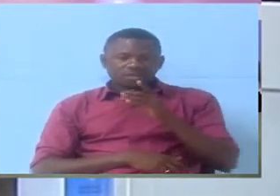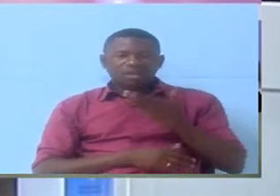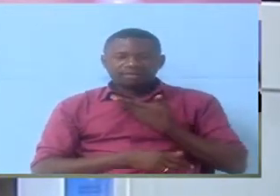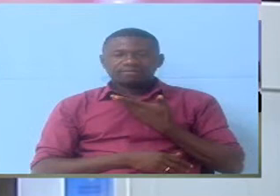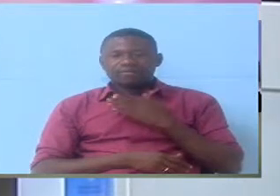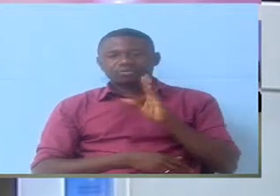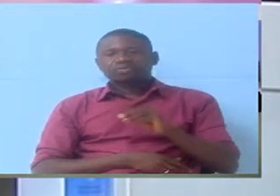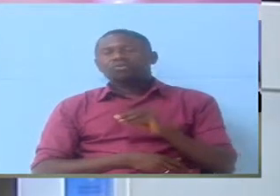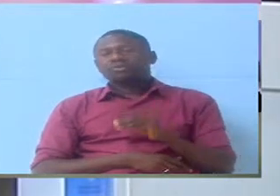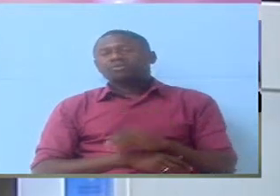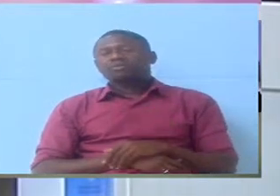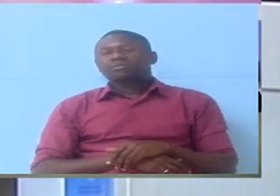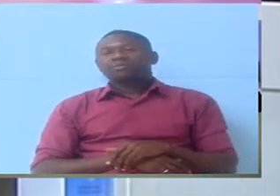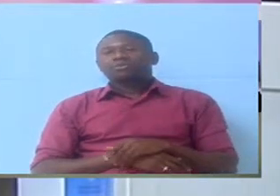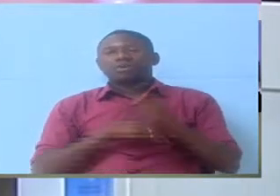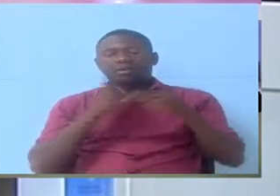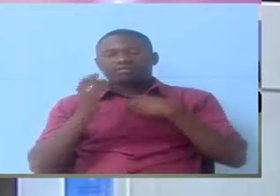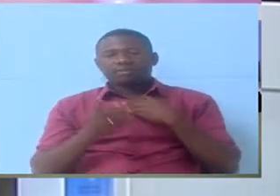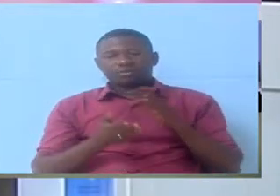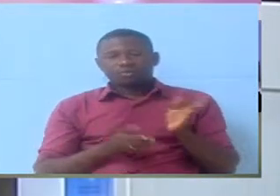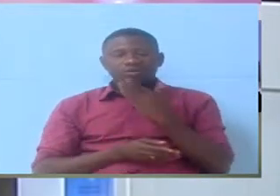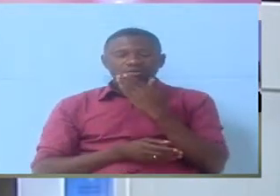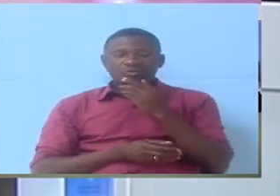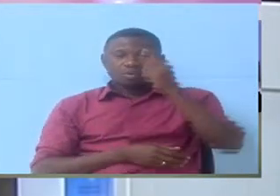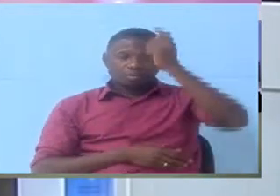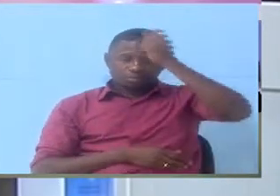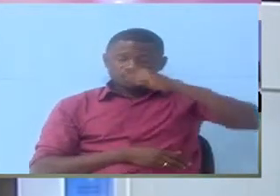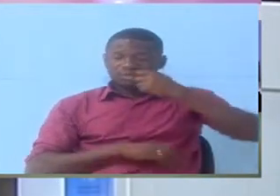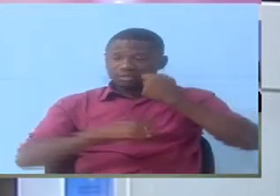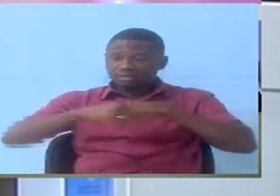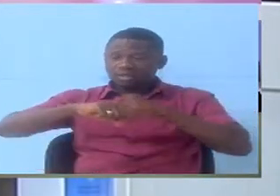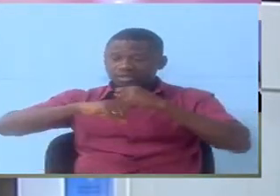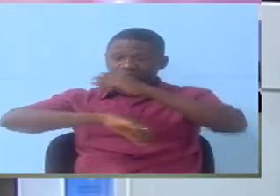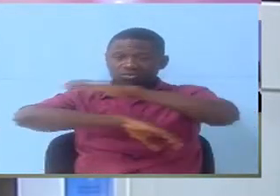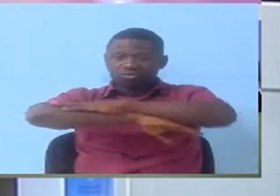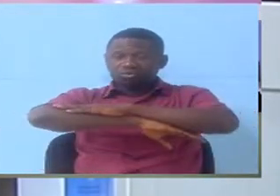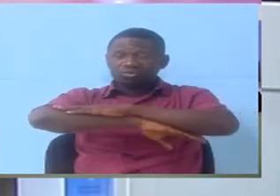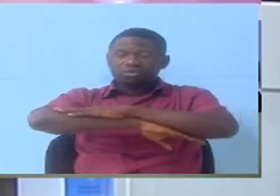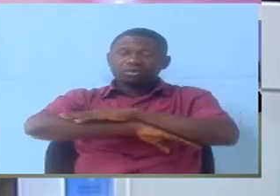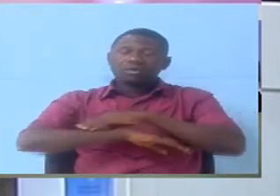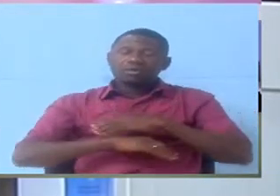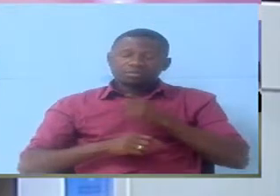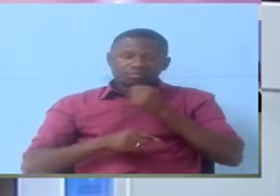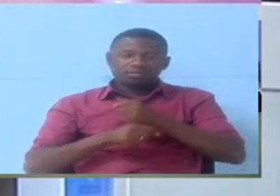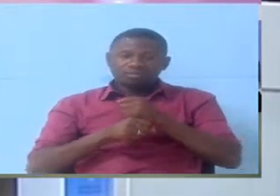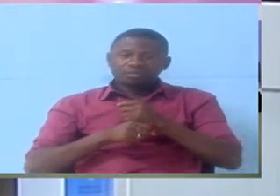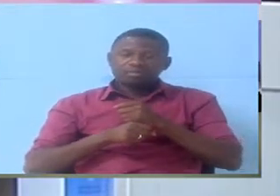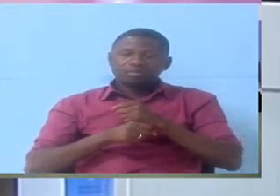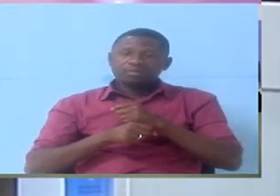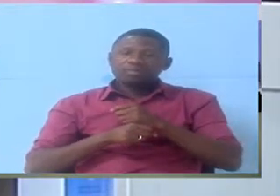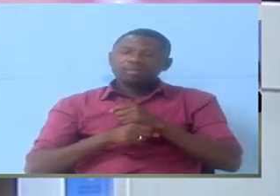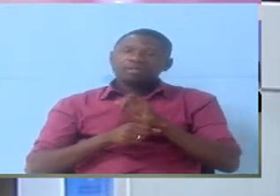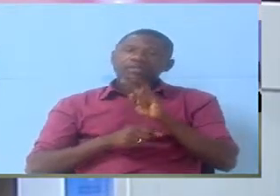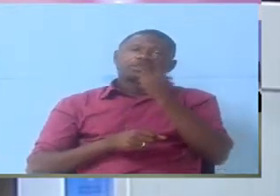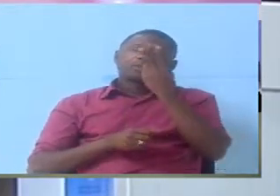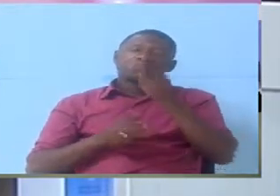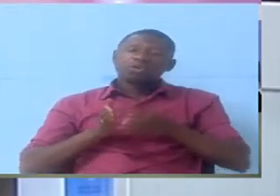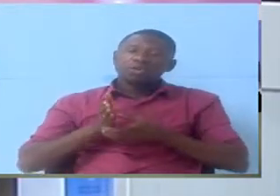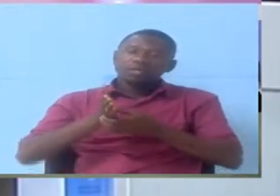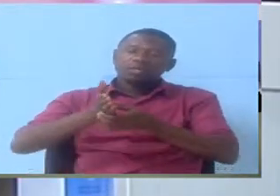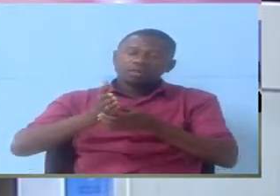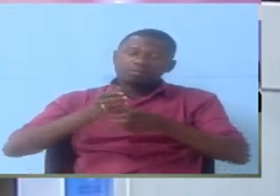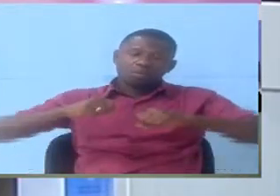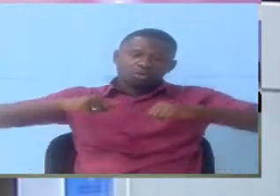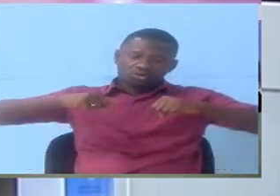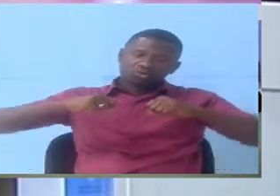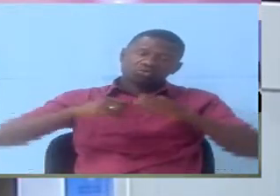So I went to the police training school. That a police karamoto. I was made deputy commandant. Yenke kuntonko no lankoti. I was